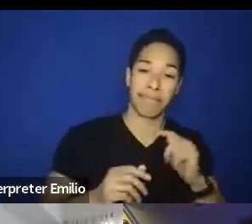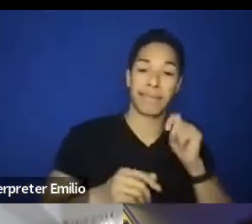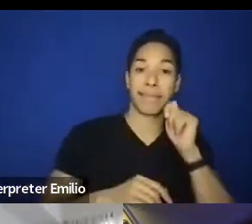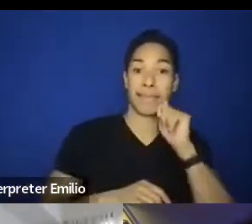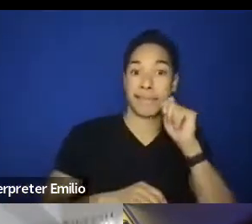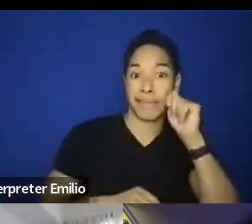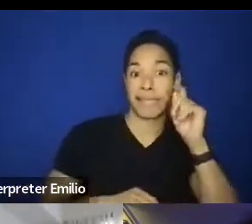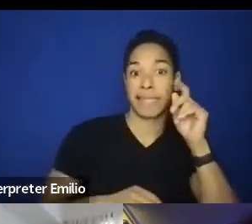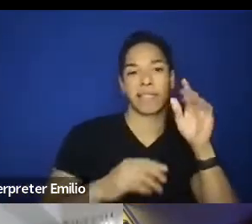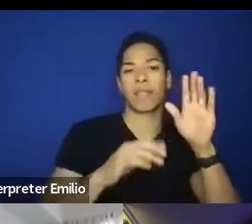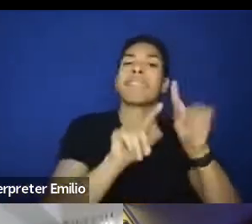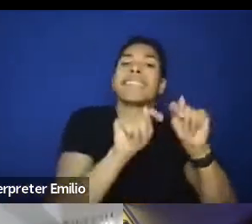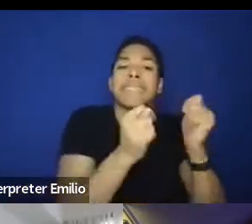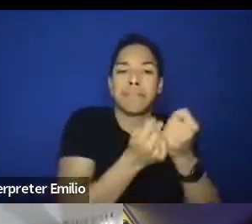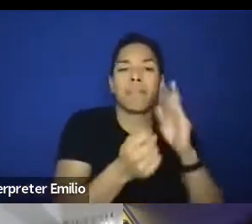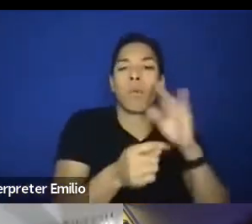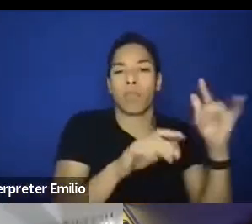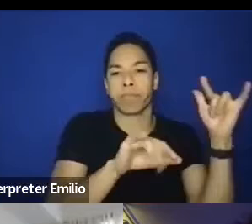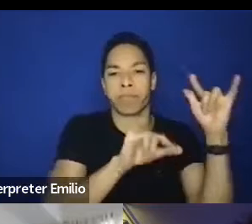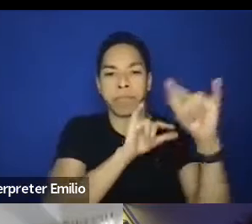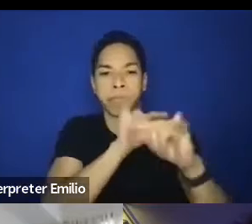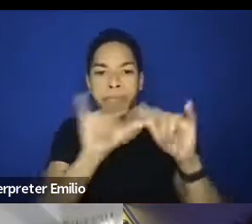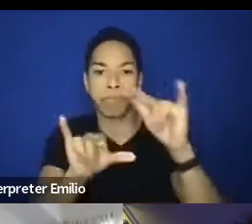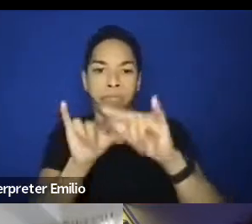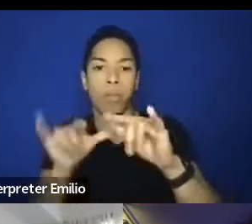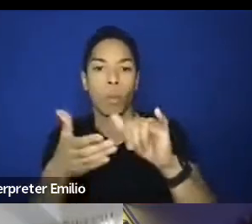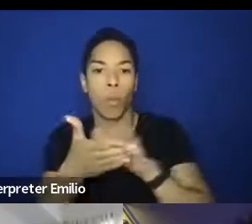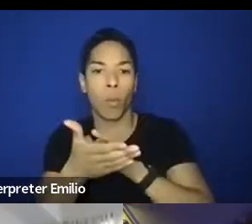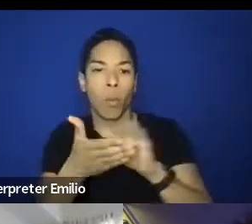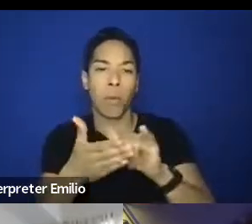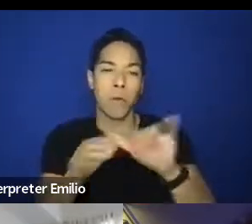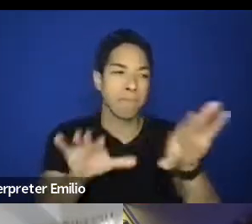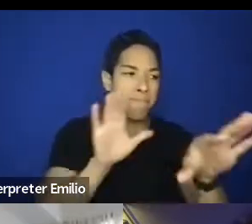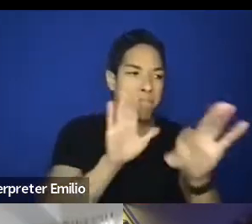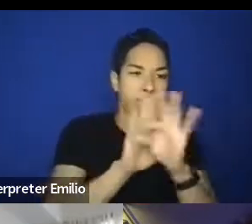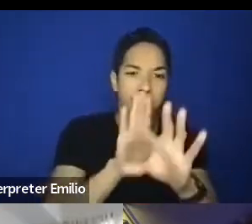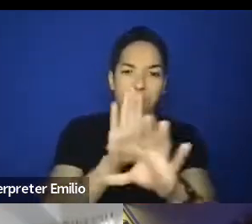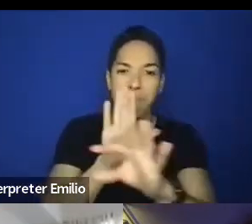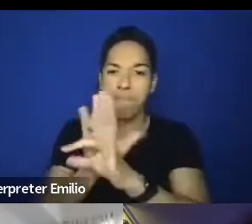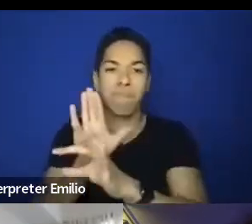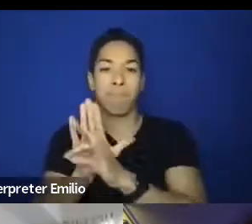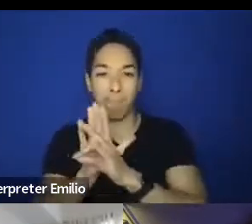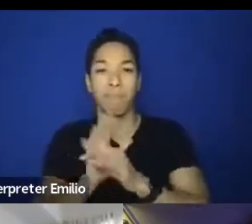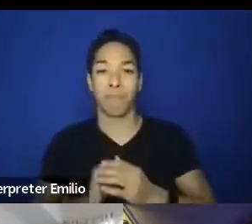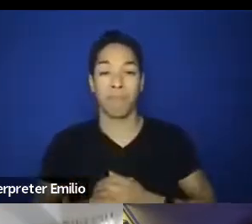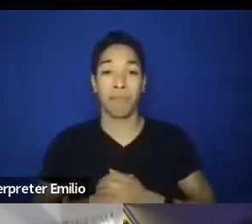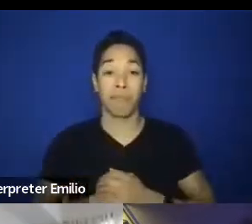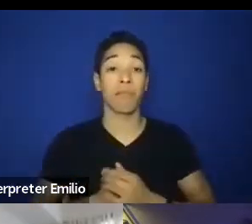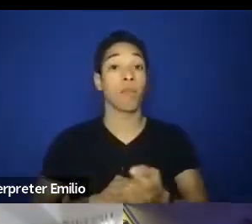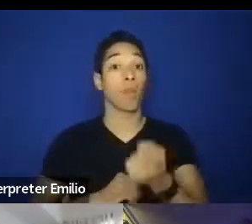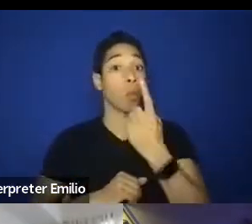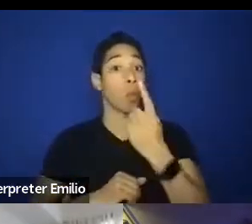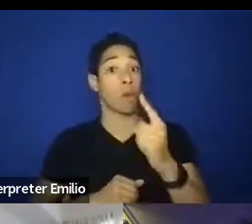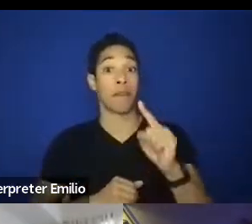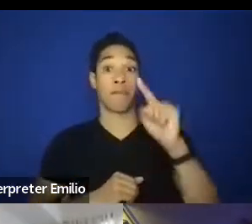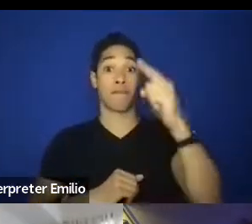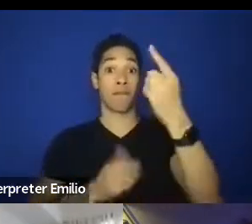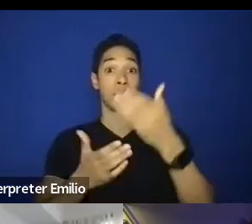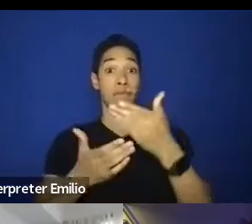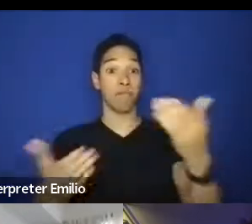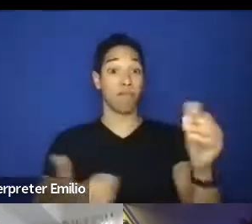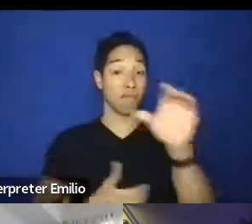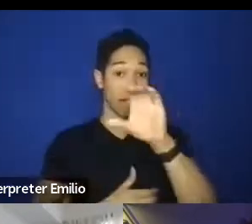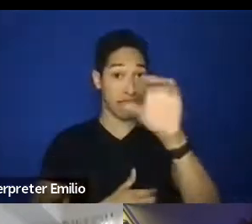find actors for their productions. I think one of the first things that a lot of companies should do